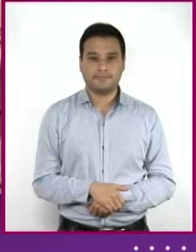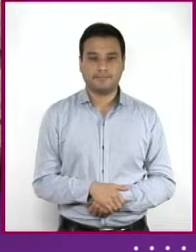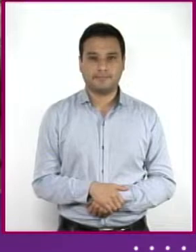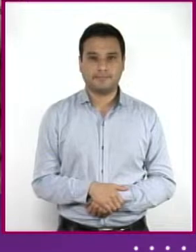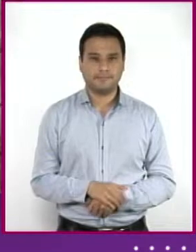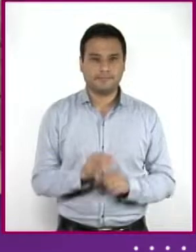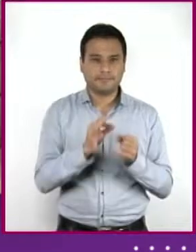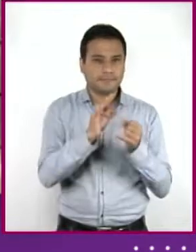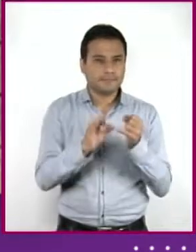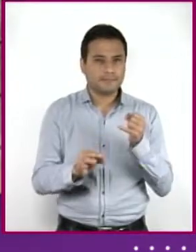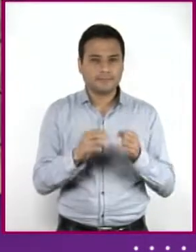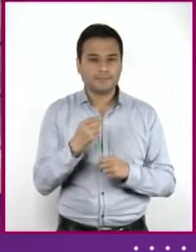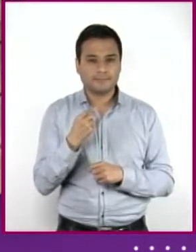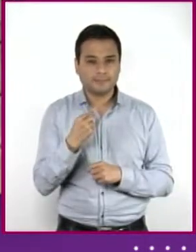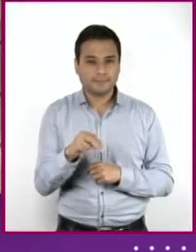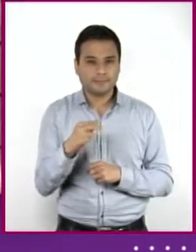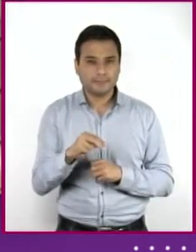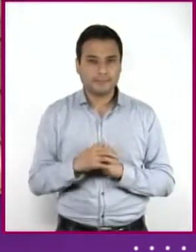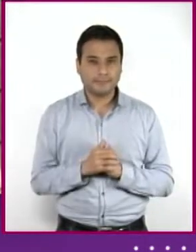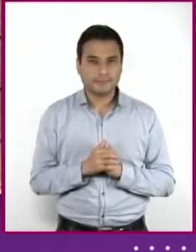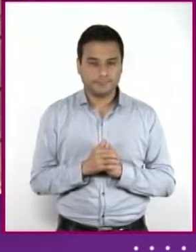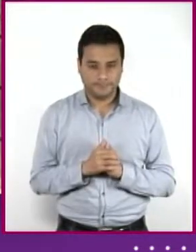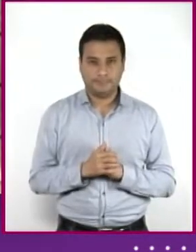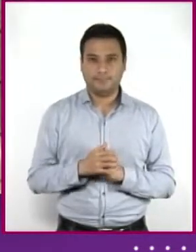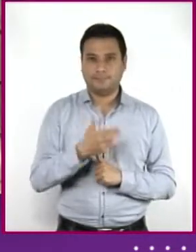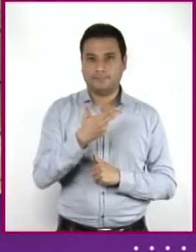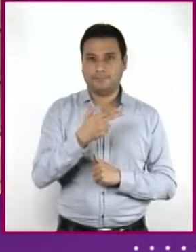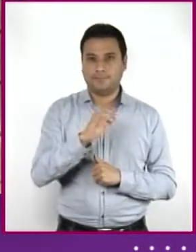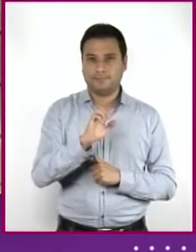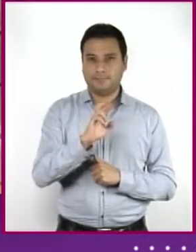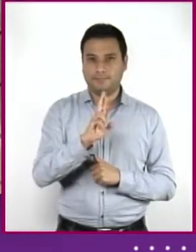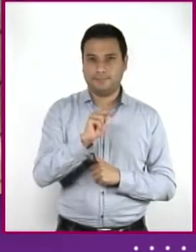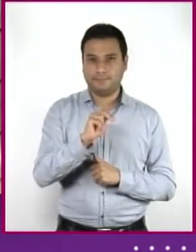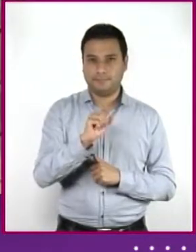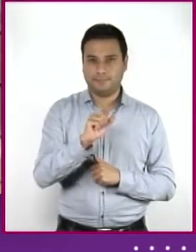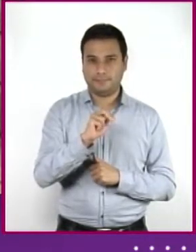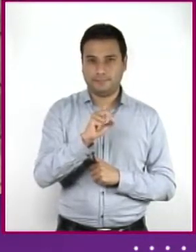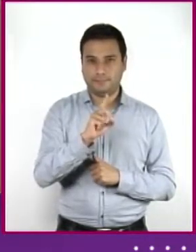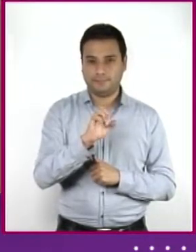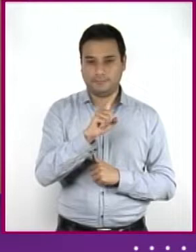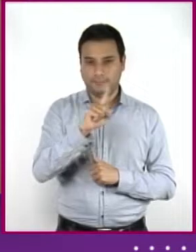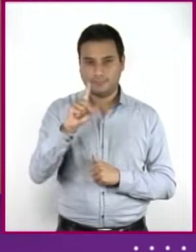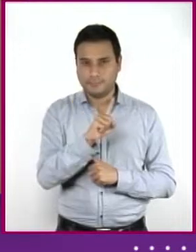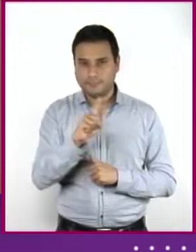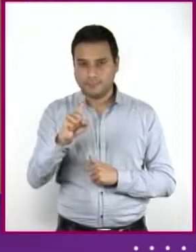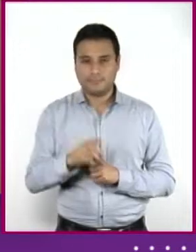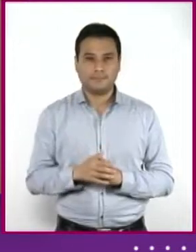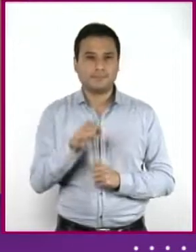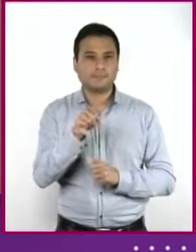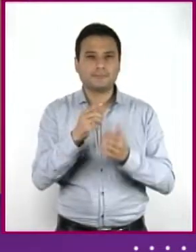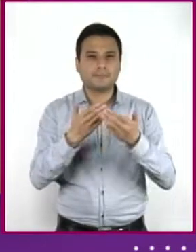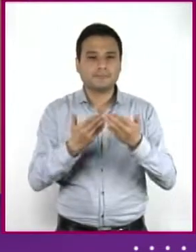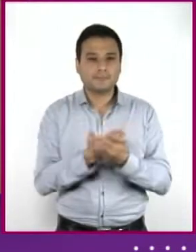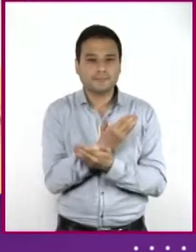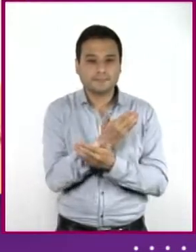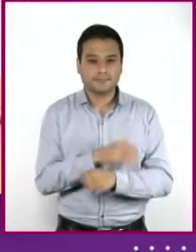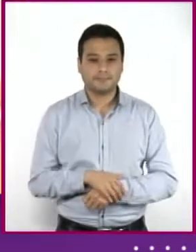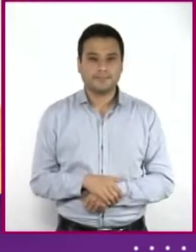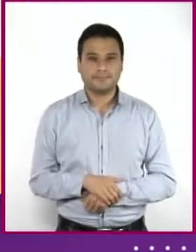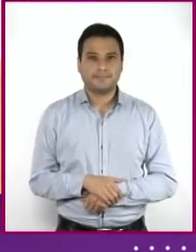What's your last name? My last name is Hernandez. Where are you from? I'm